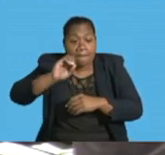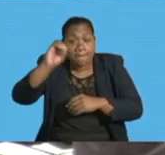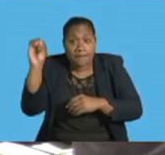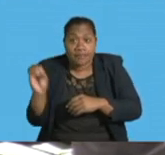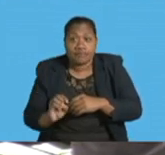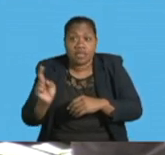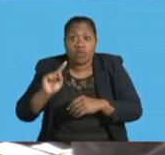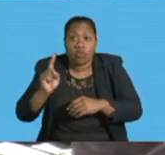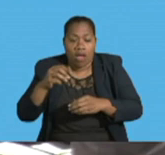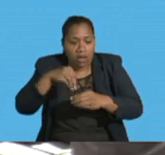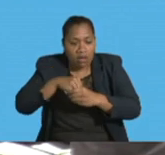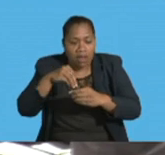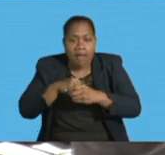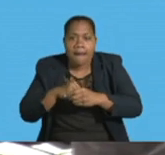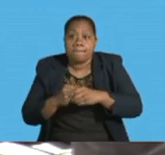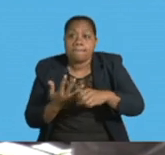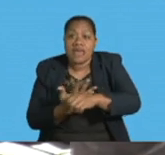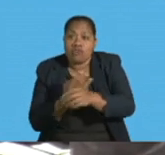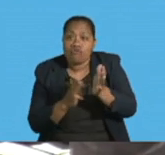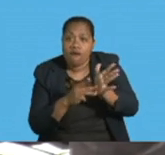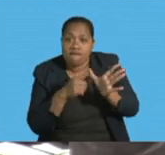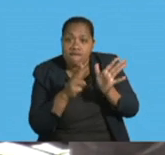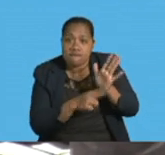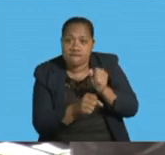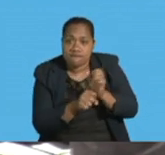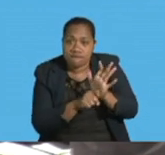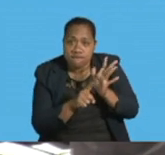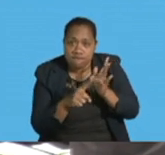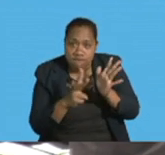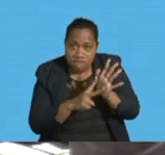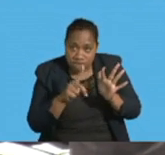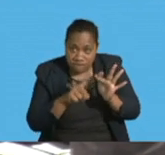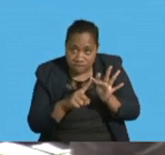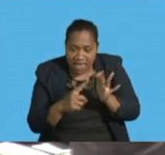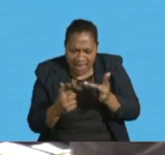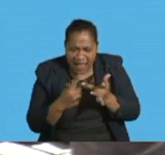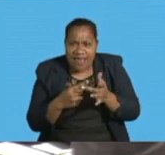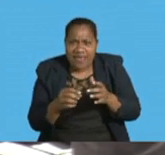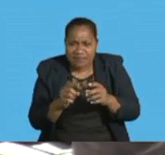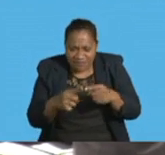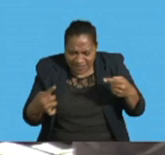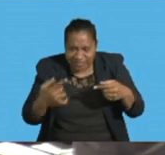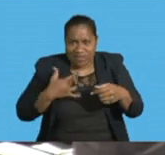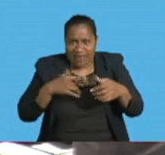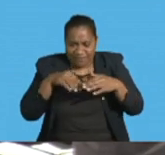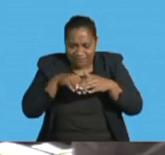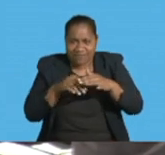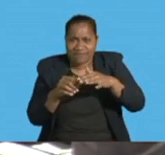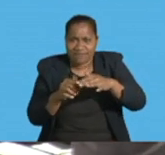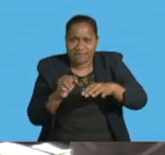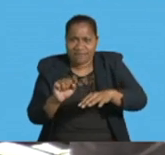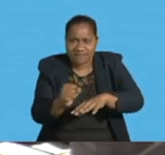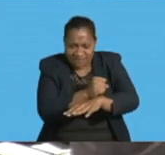mangroves, seagrasses, salt masses, and other marine living organisms, which are also known more